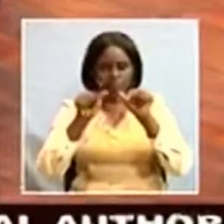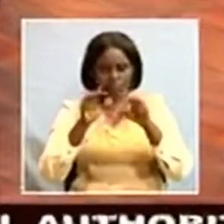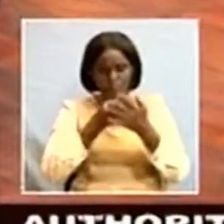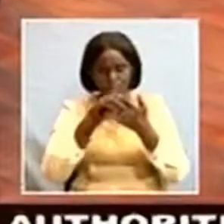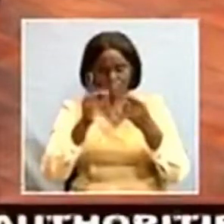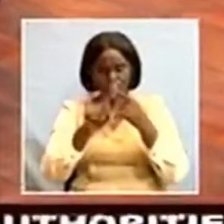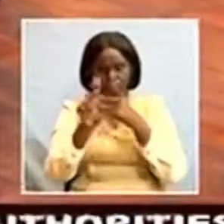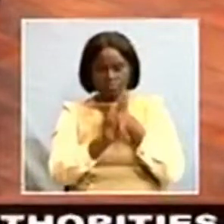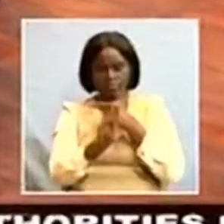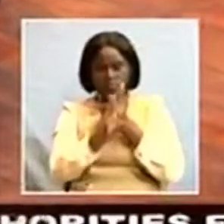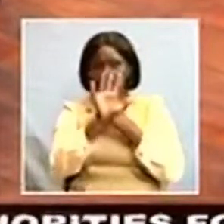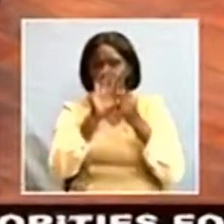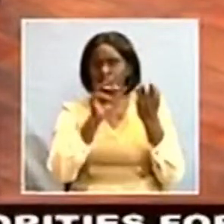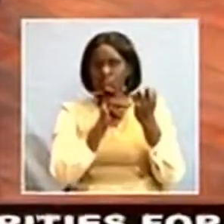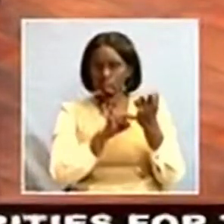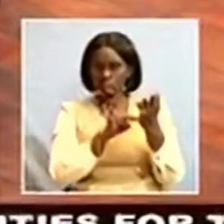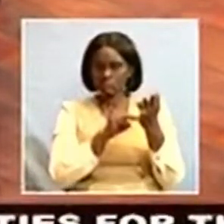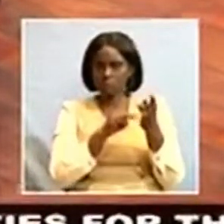failure to spend